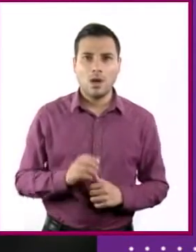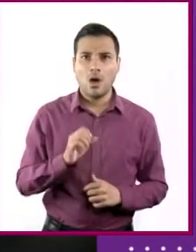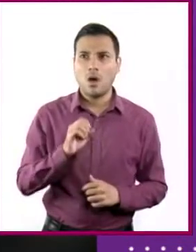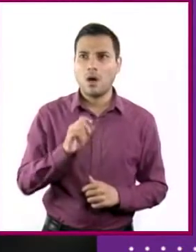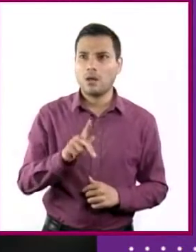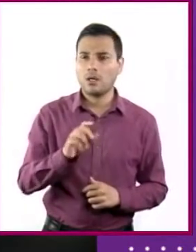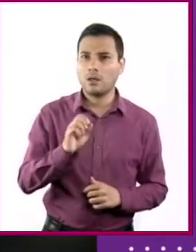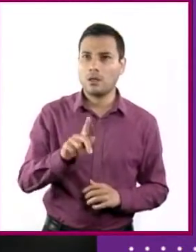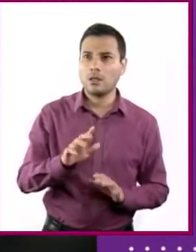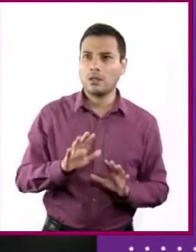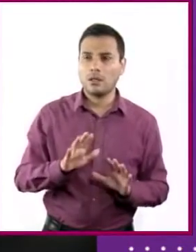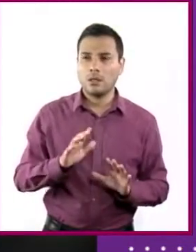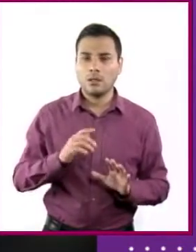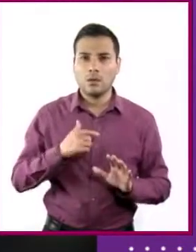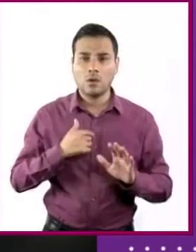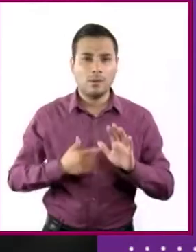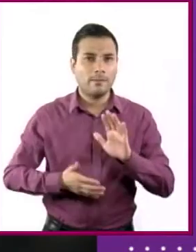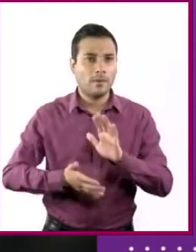Okay. I'm leaving.